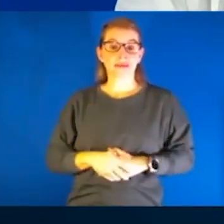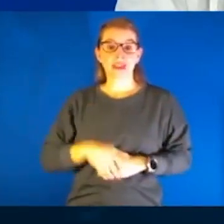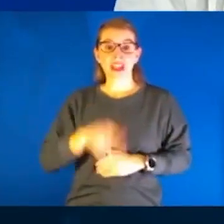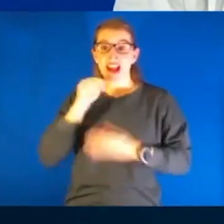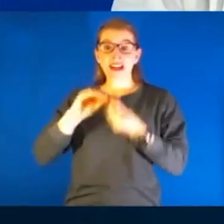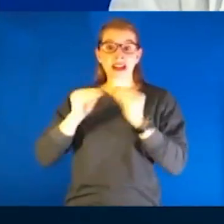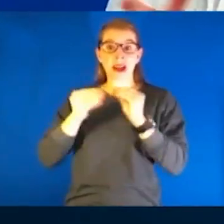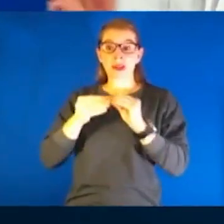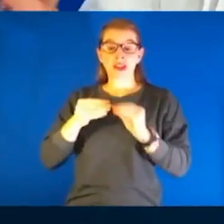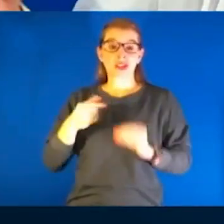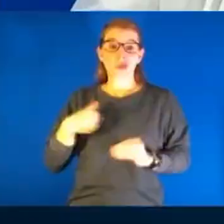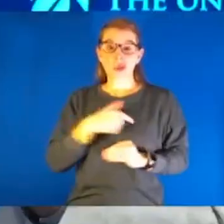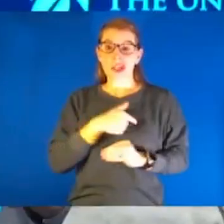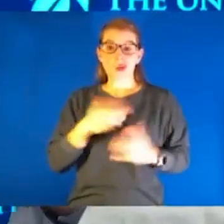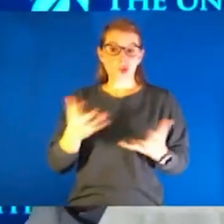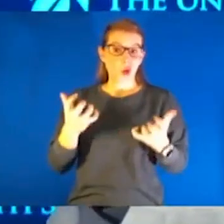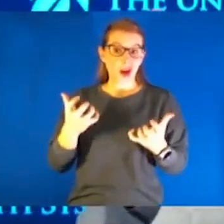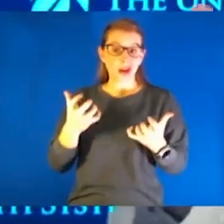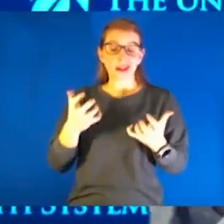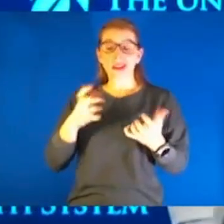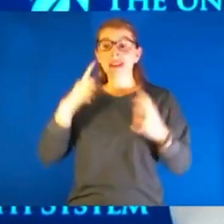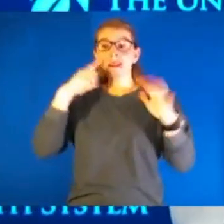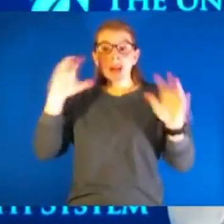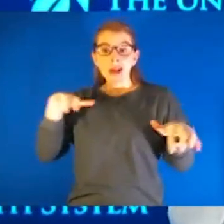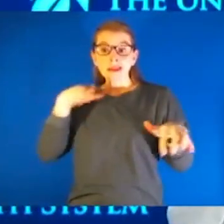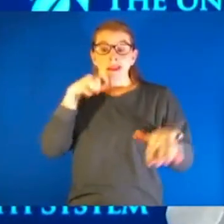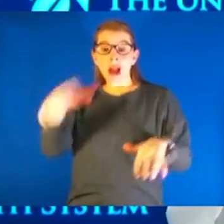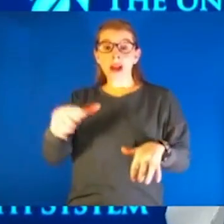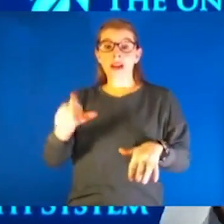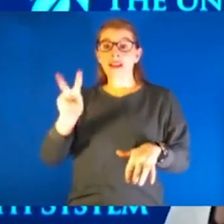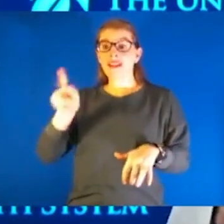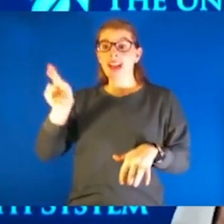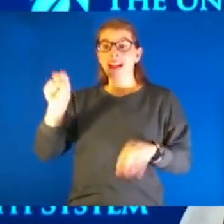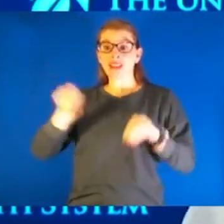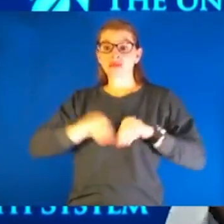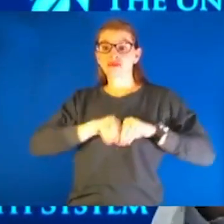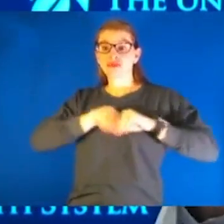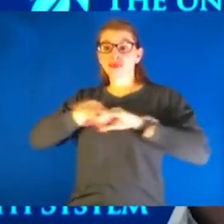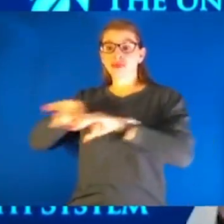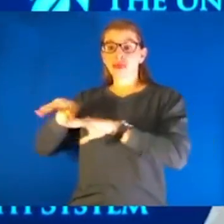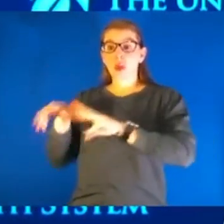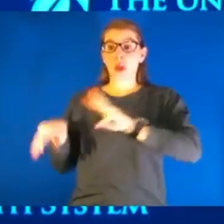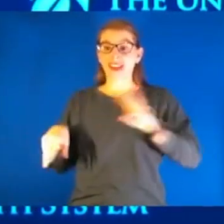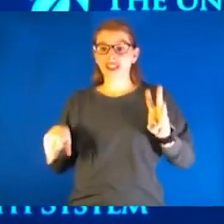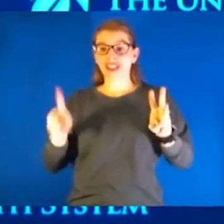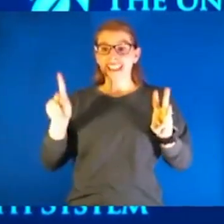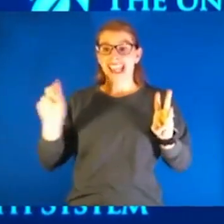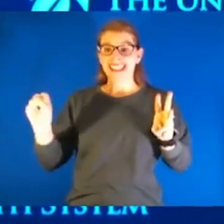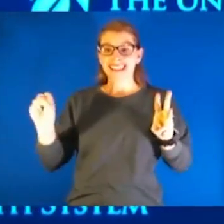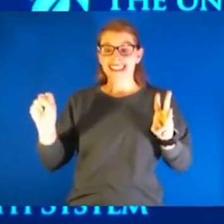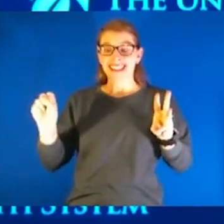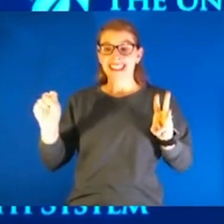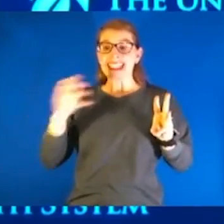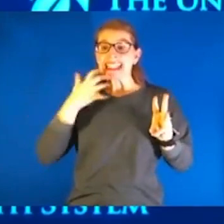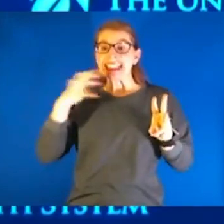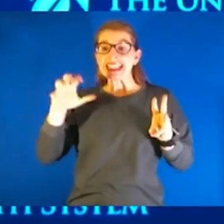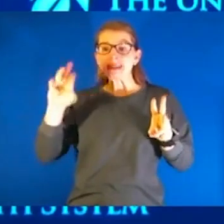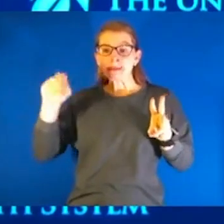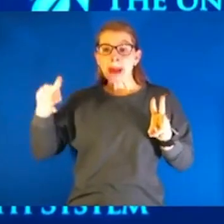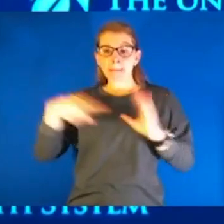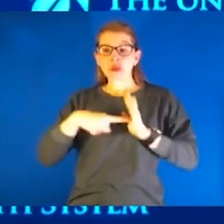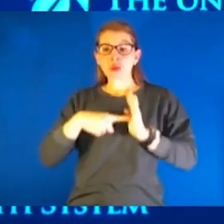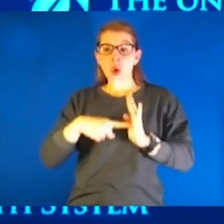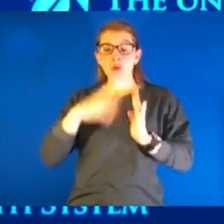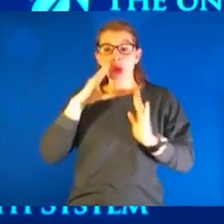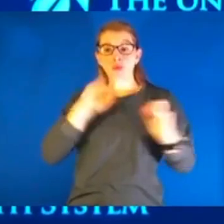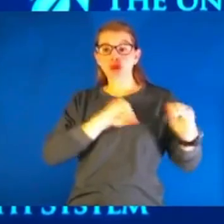be surprised by that. We've watched the virus march across western Kansas on the heat maps. We know it's been heading this direction. I think we're